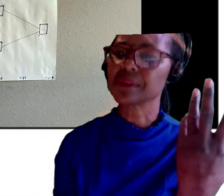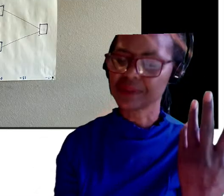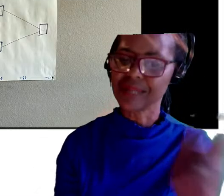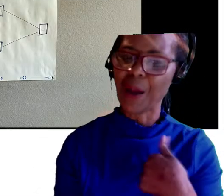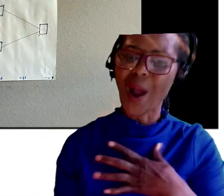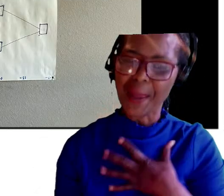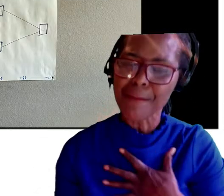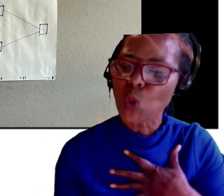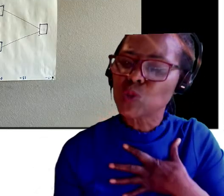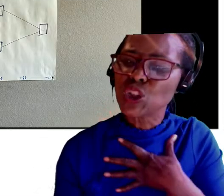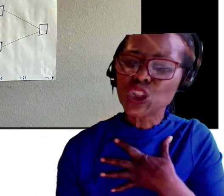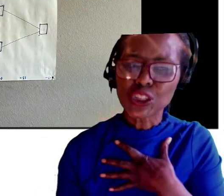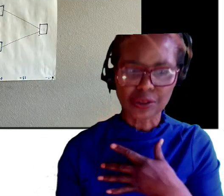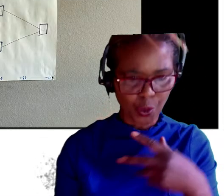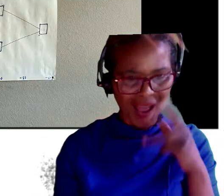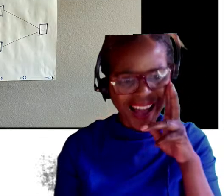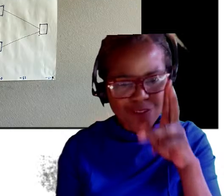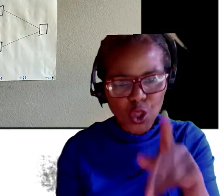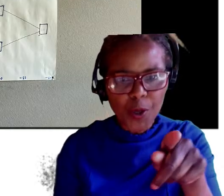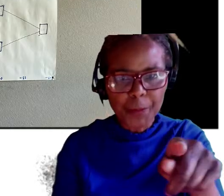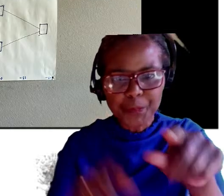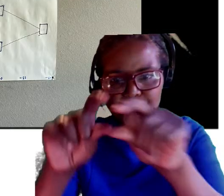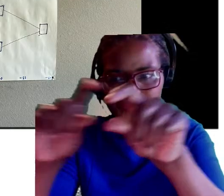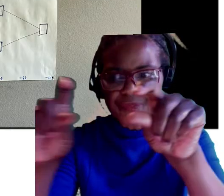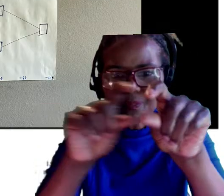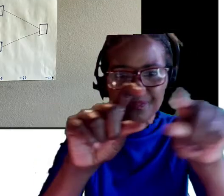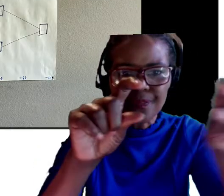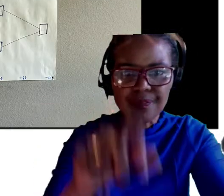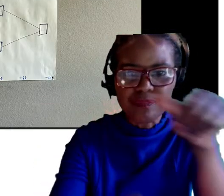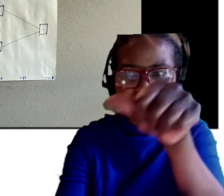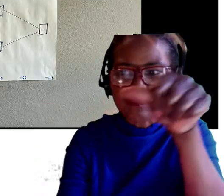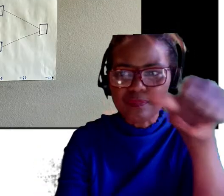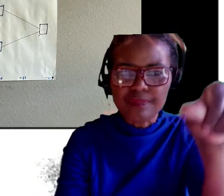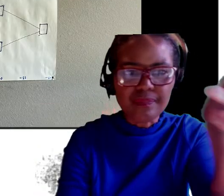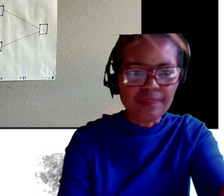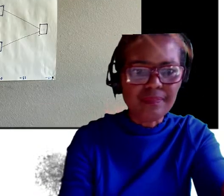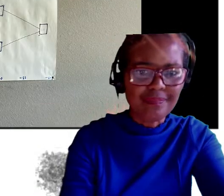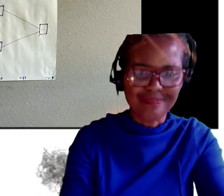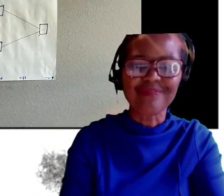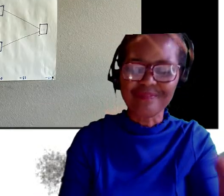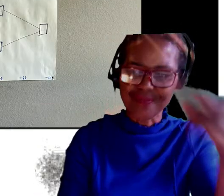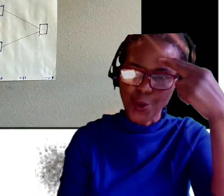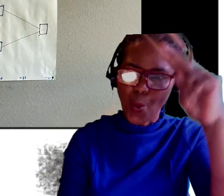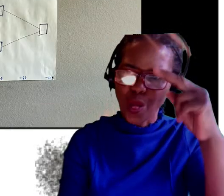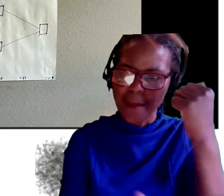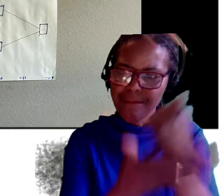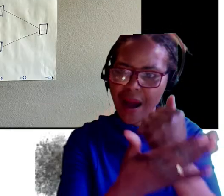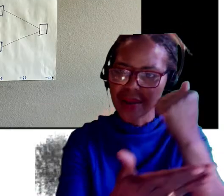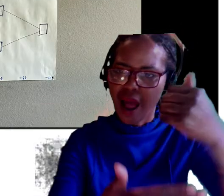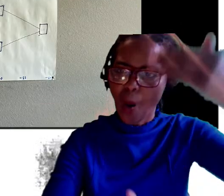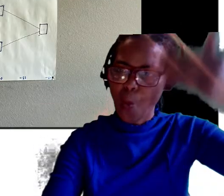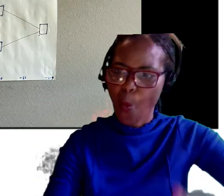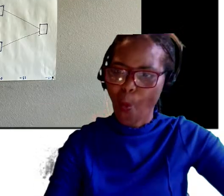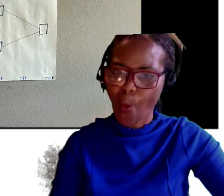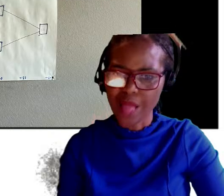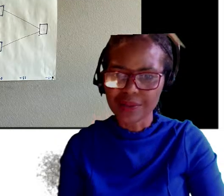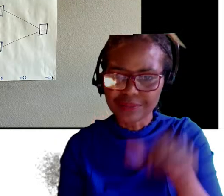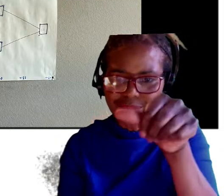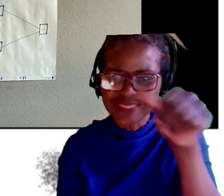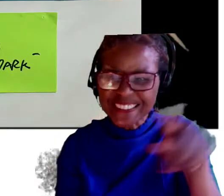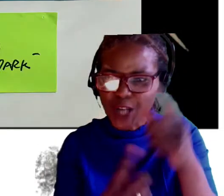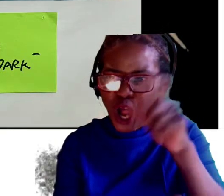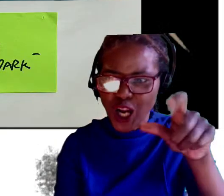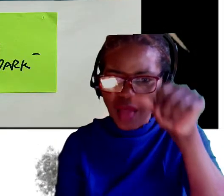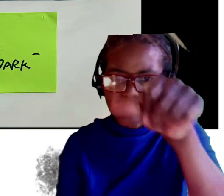sort of marked out across the top of what I like to call my murder wall here. The scenes might change, but the